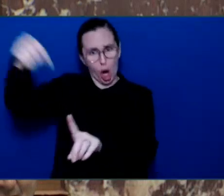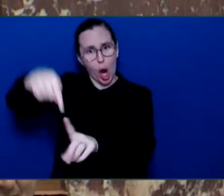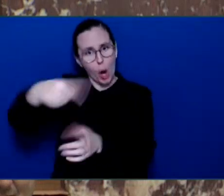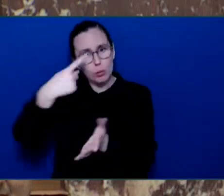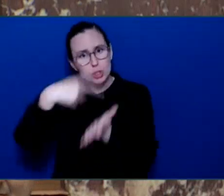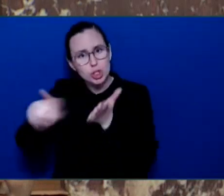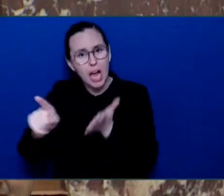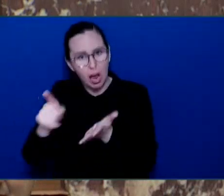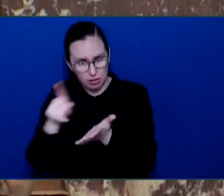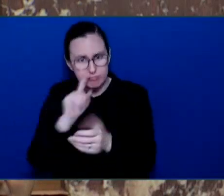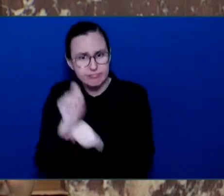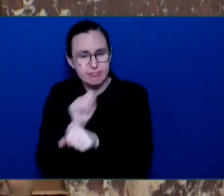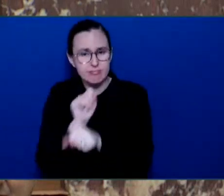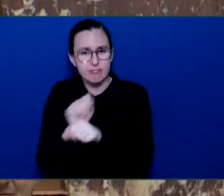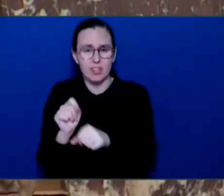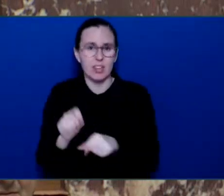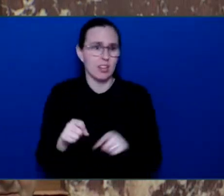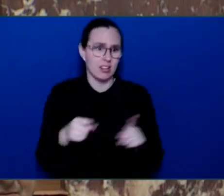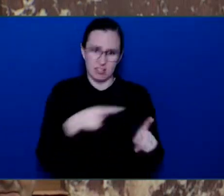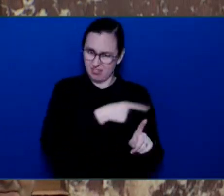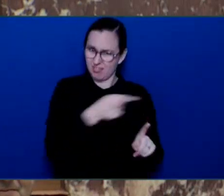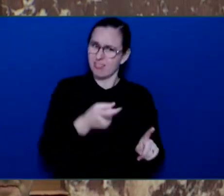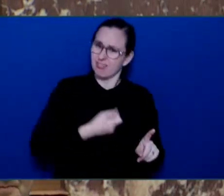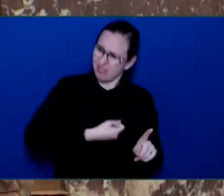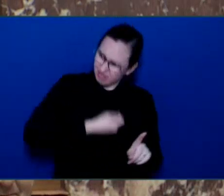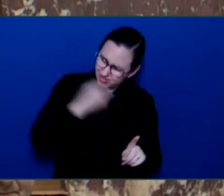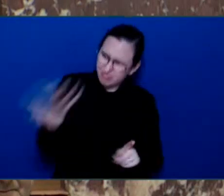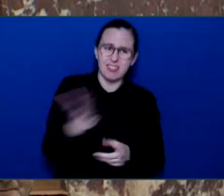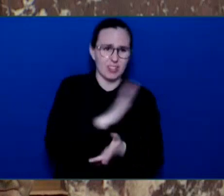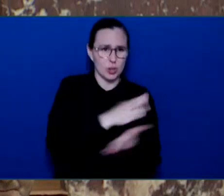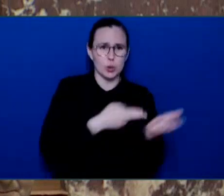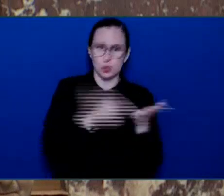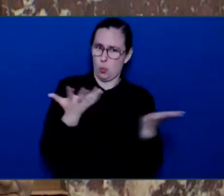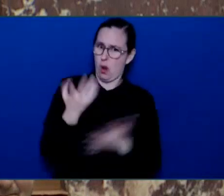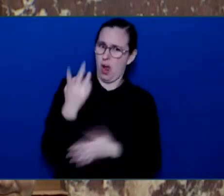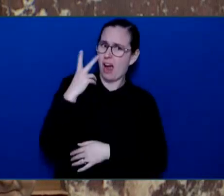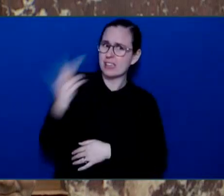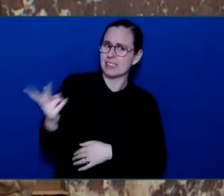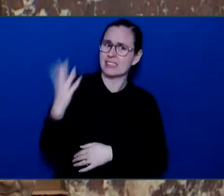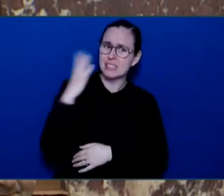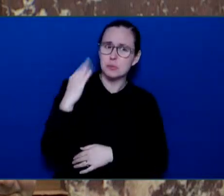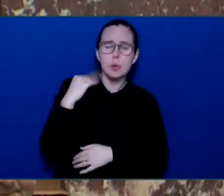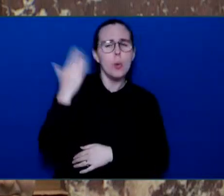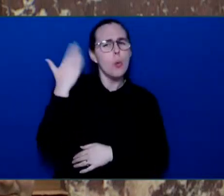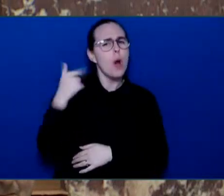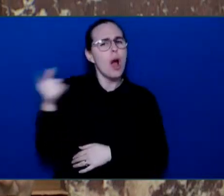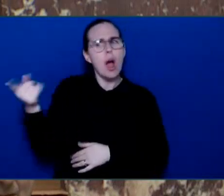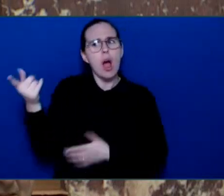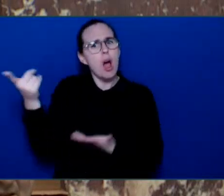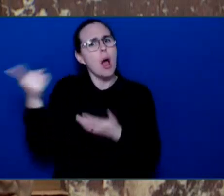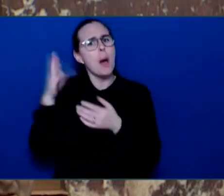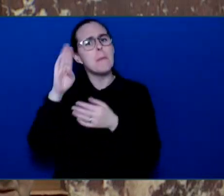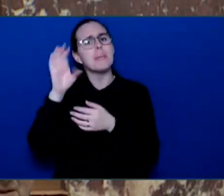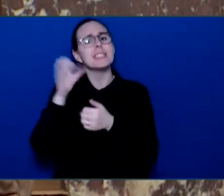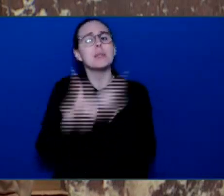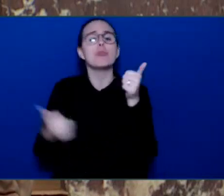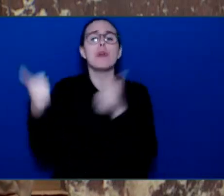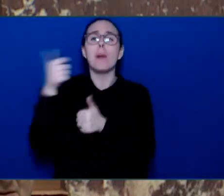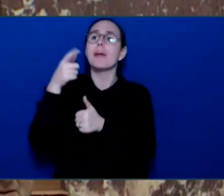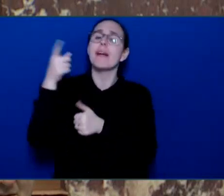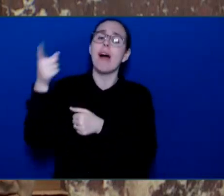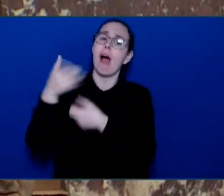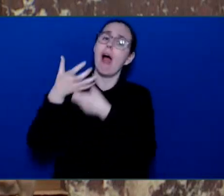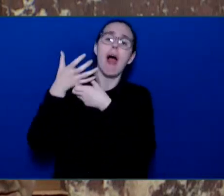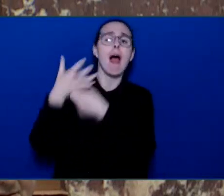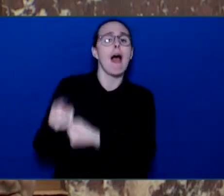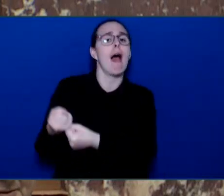quote. Why does the Premier expect Ken and Myrtle to trust his government's rhetoric over their first-hand